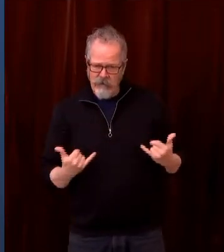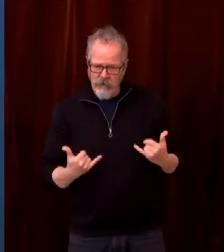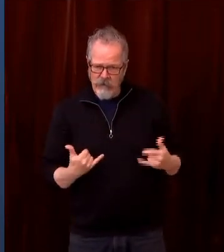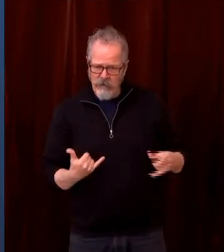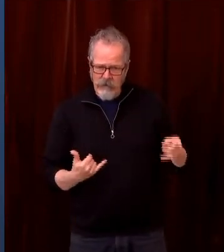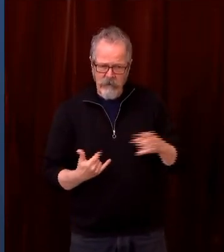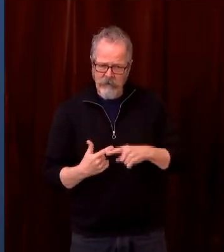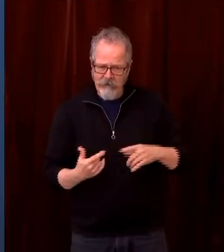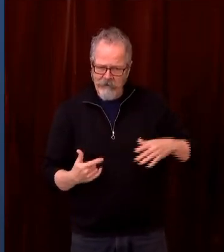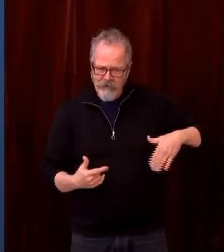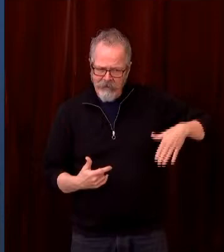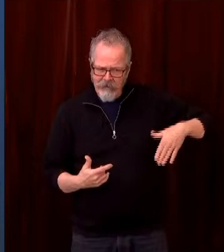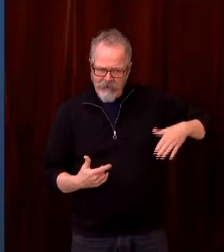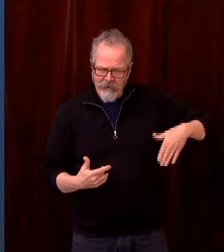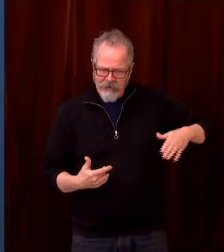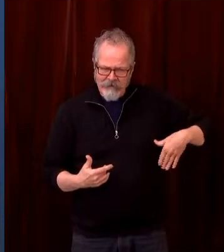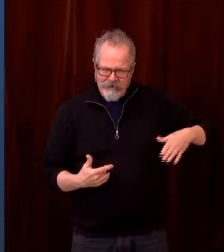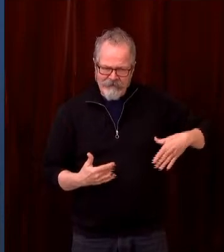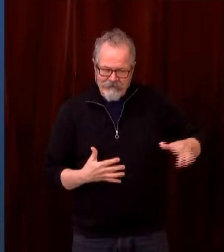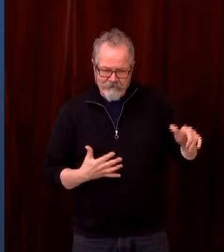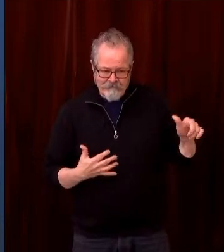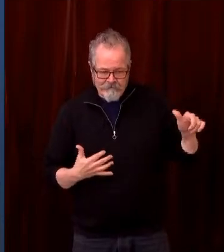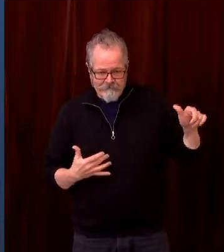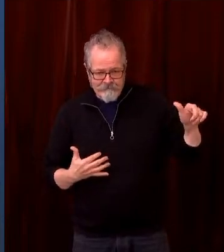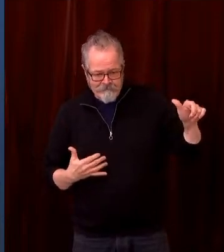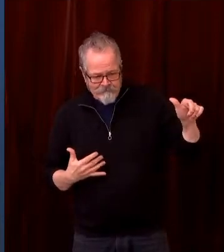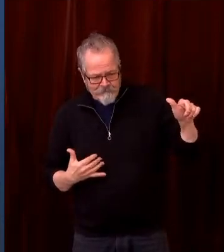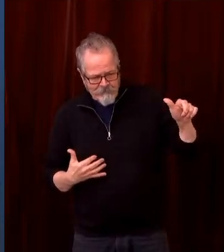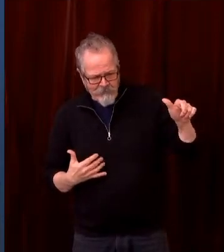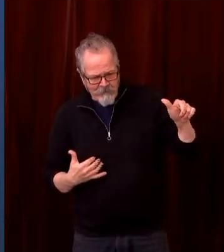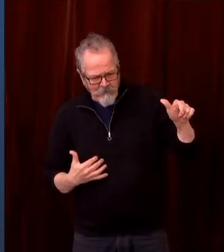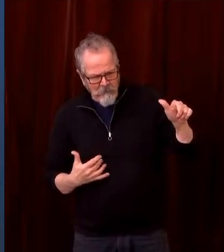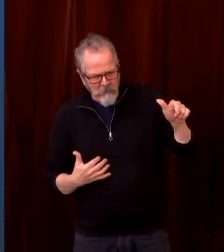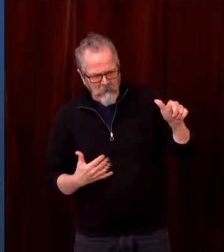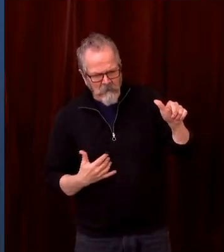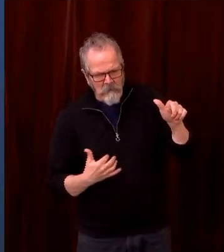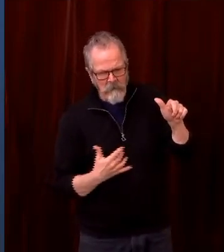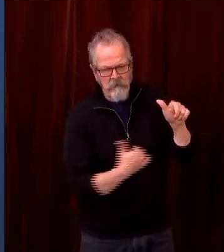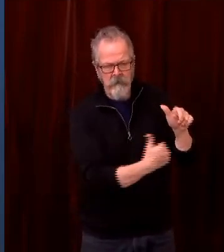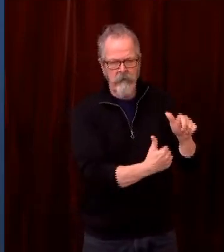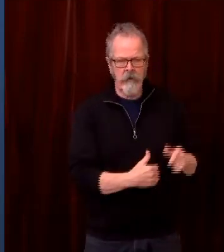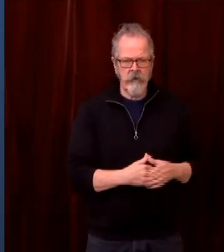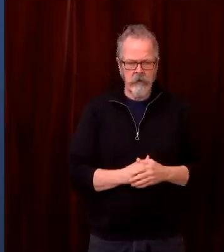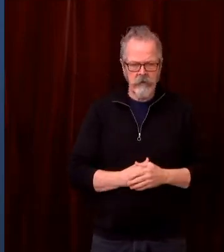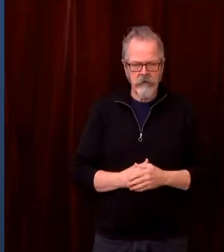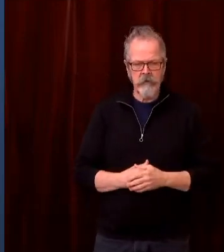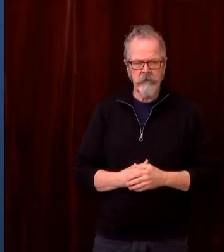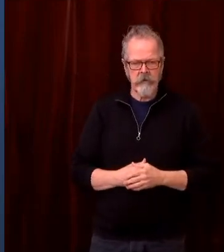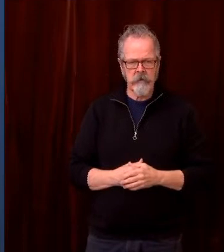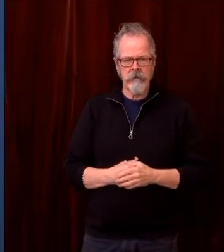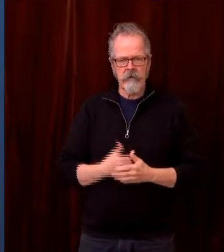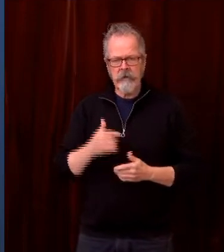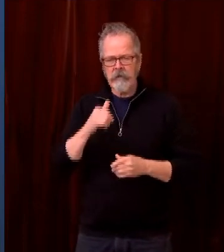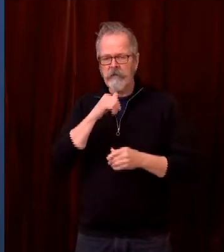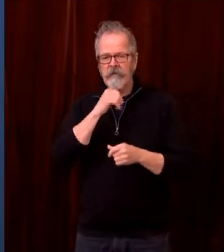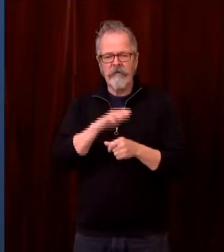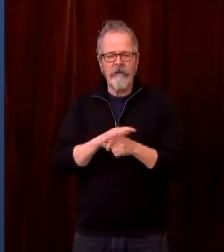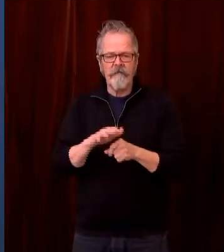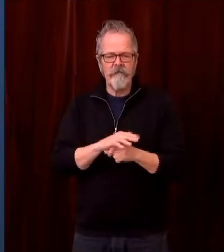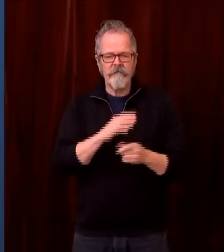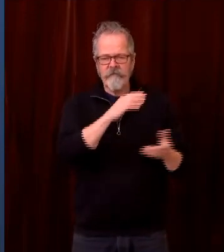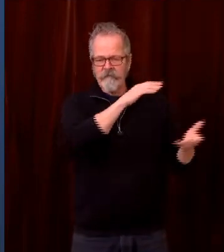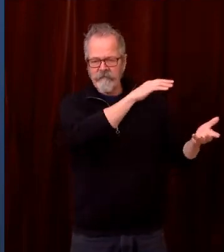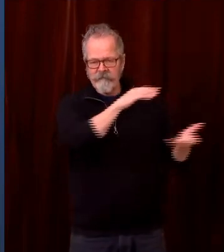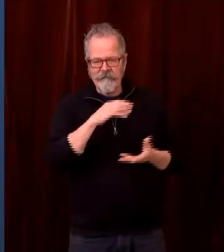but have not been able to receive it because we simply have not had enough doses, have not been provided yet from the federal government. So